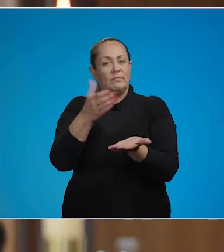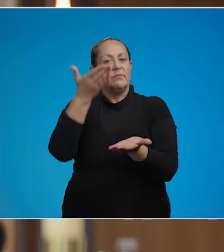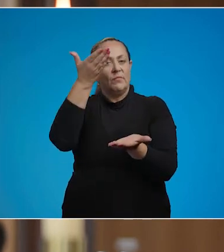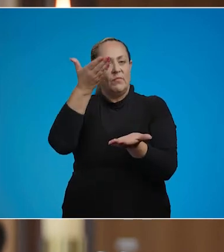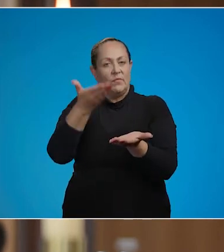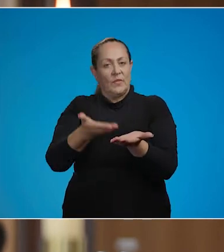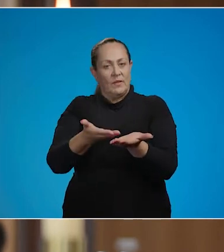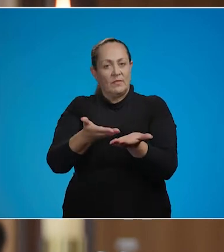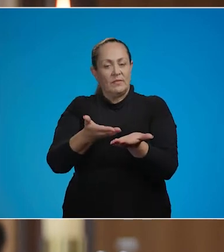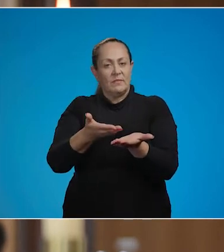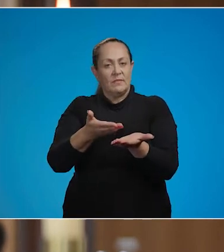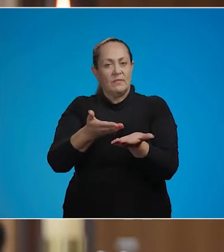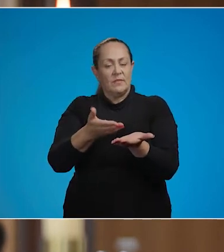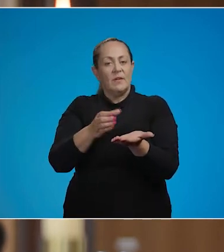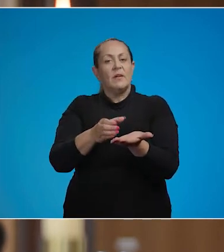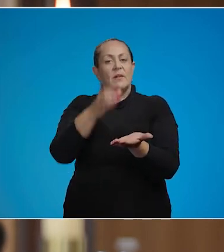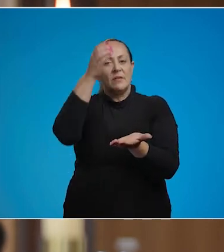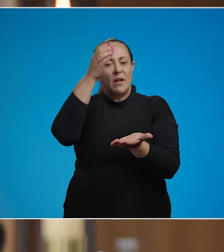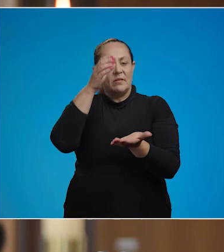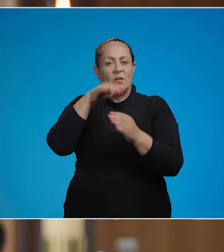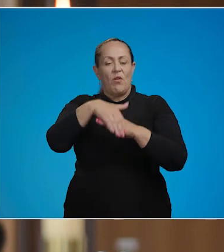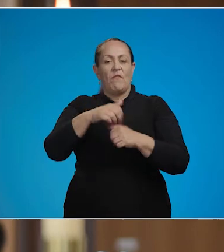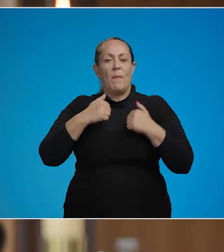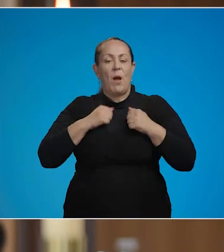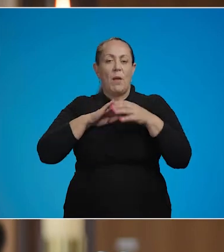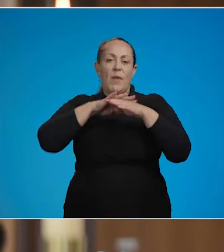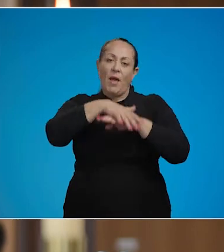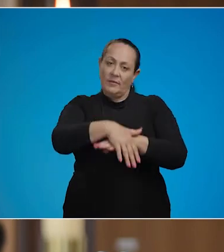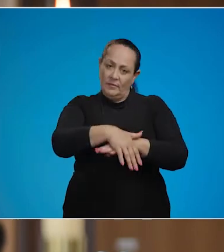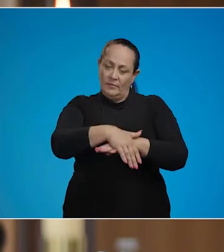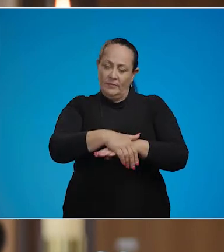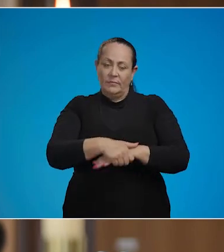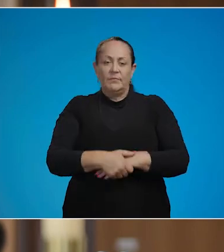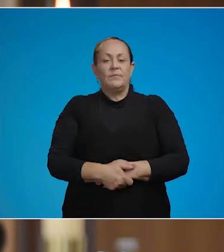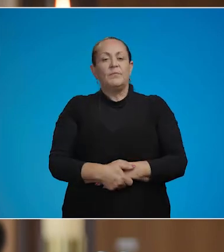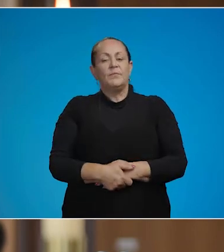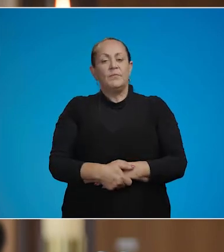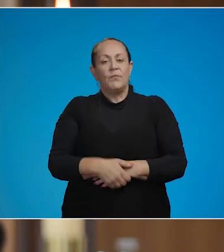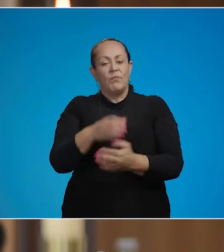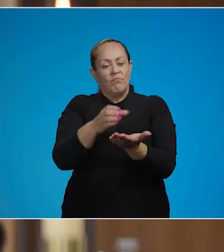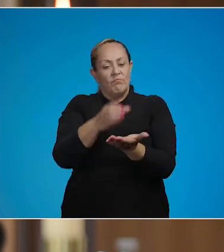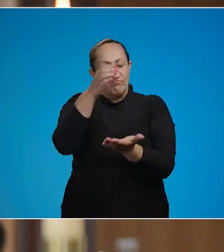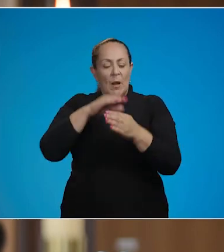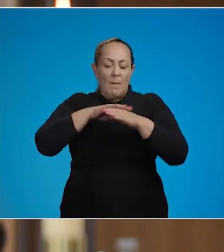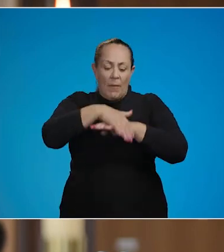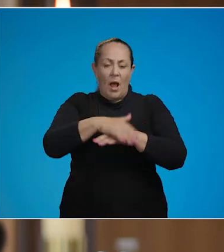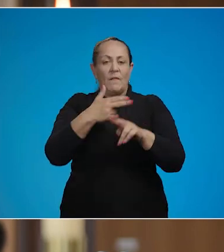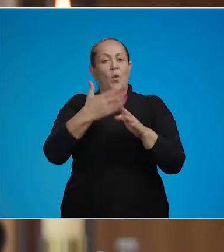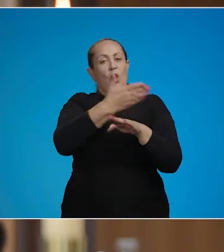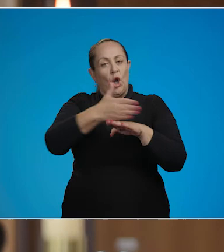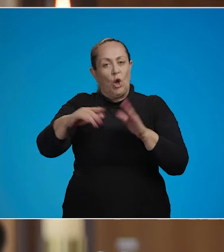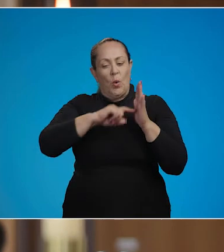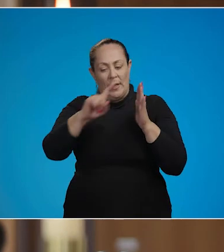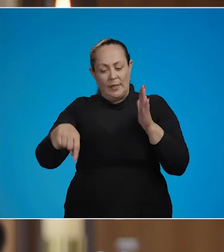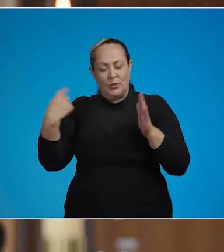it for this is the chalice of my blood the blood of the new and